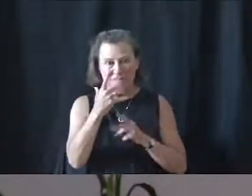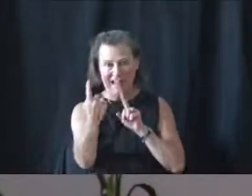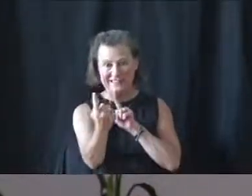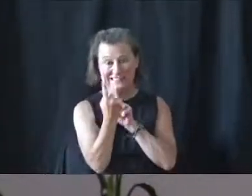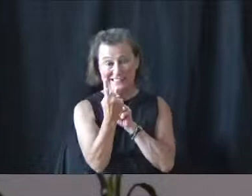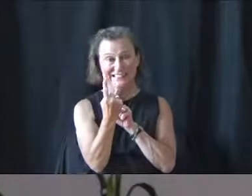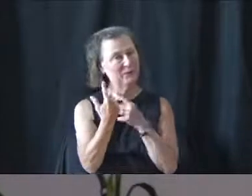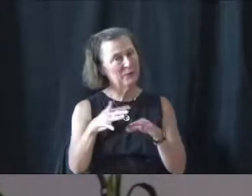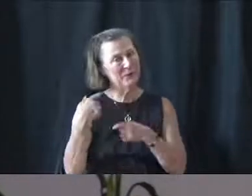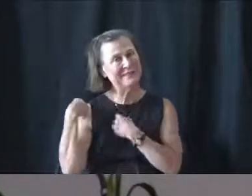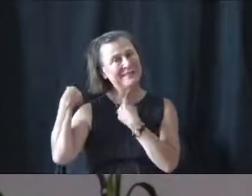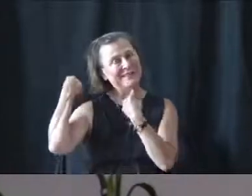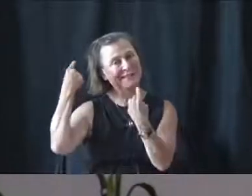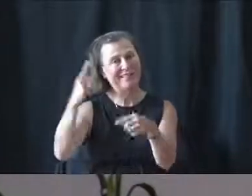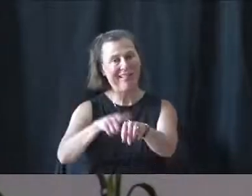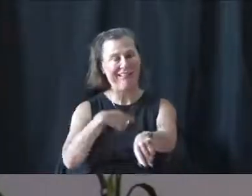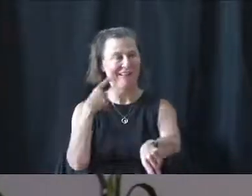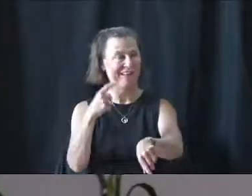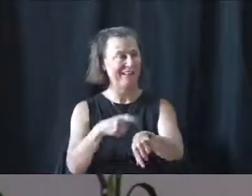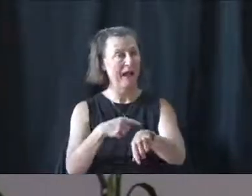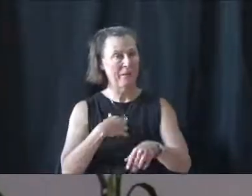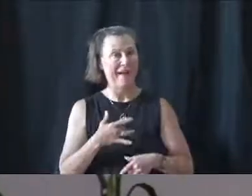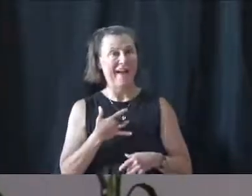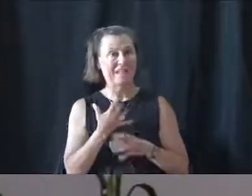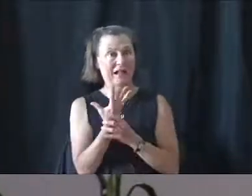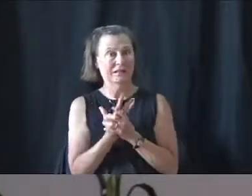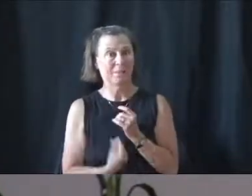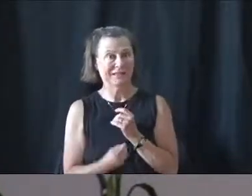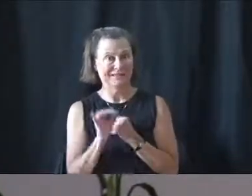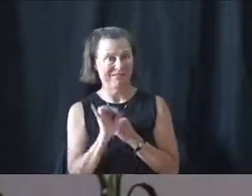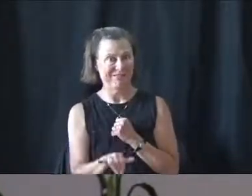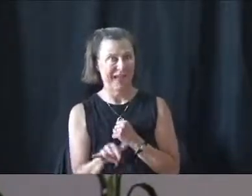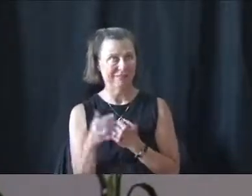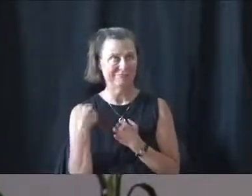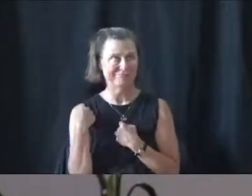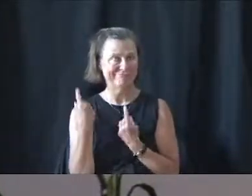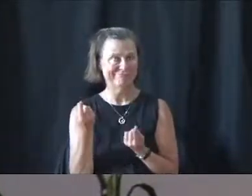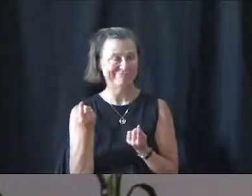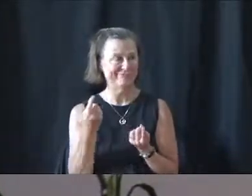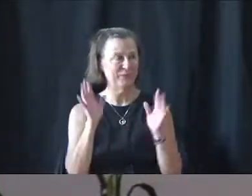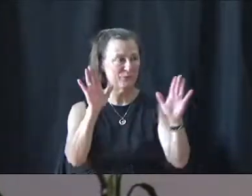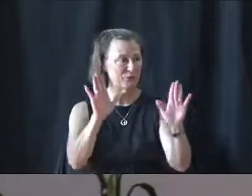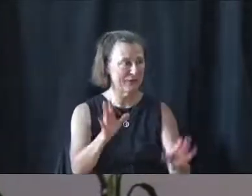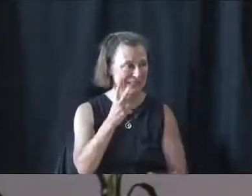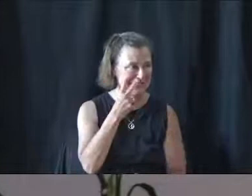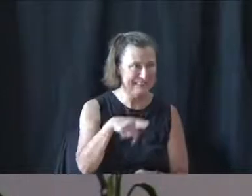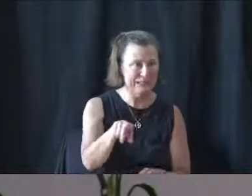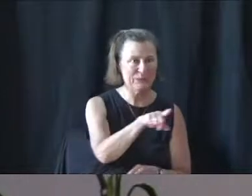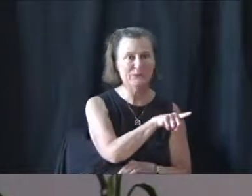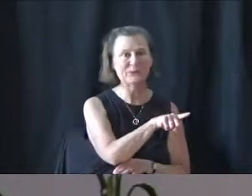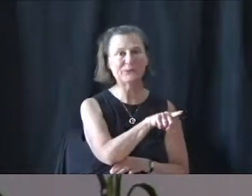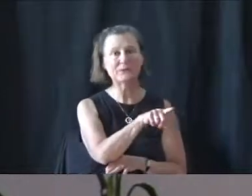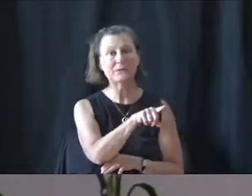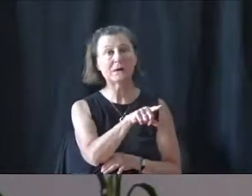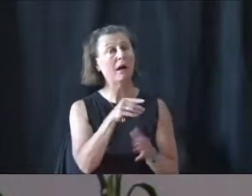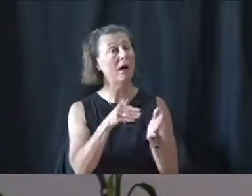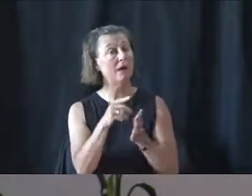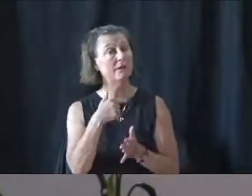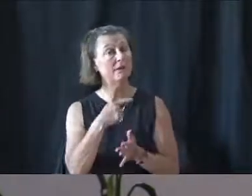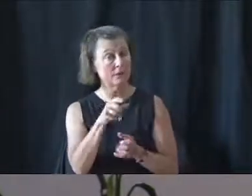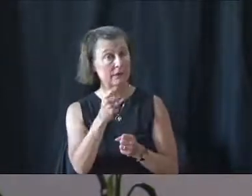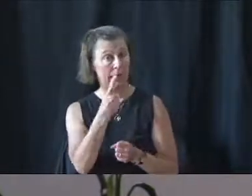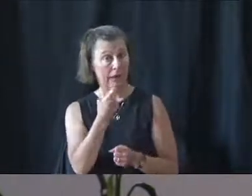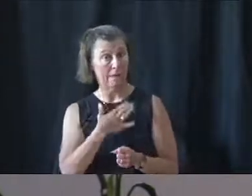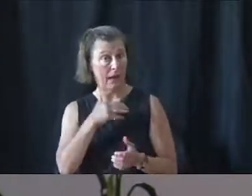time, and I've felt the absence of this. It's great to see you. I often say, you can ask my